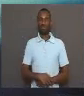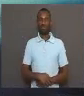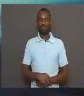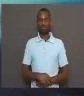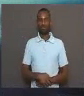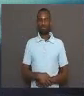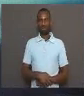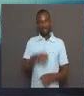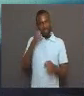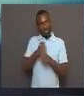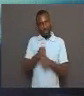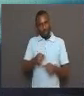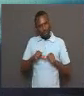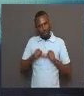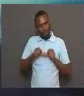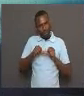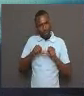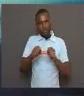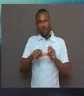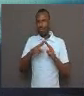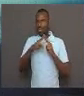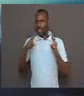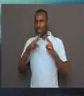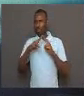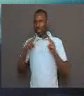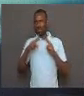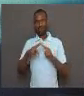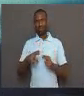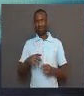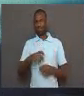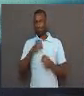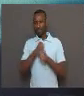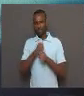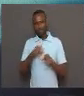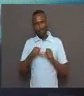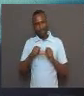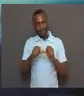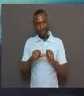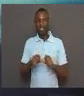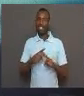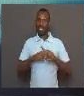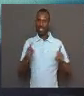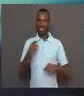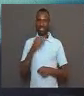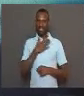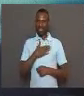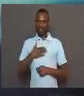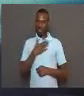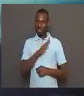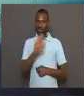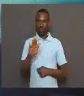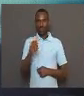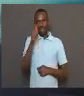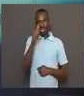Keep working as hard as you are, students, but please don't strain yourselves.